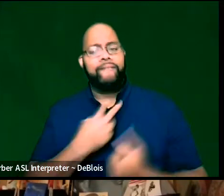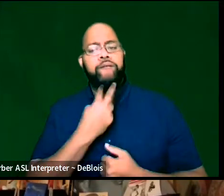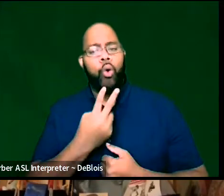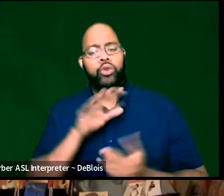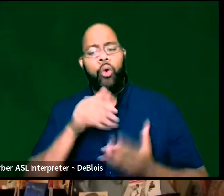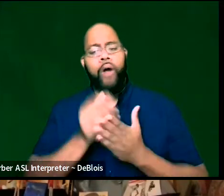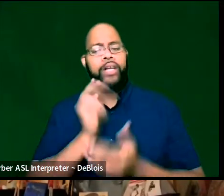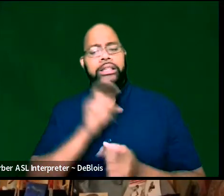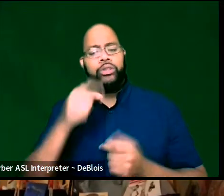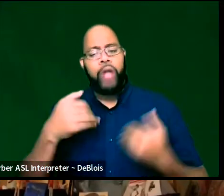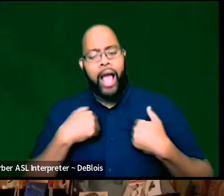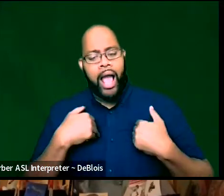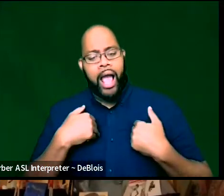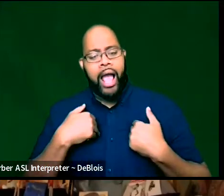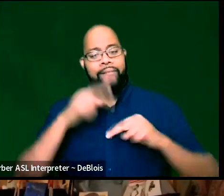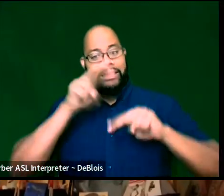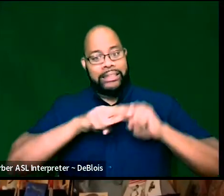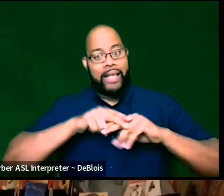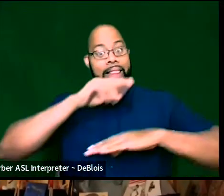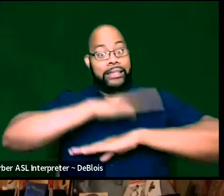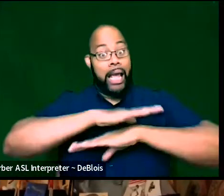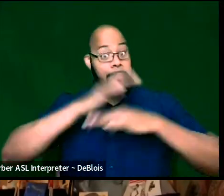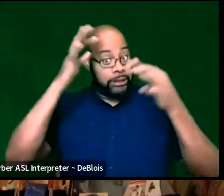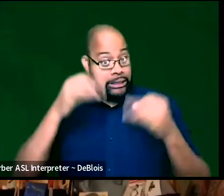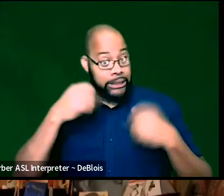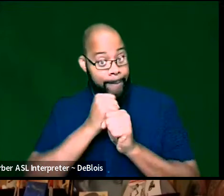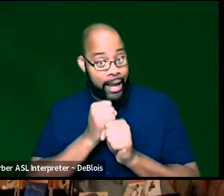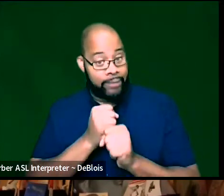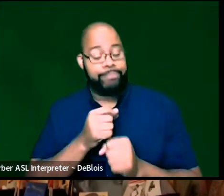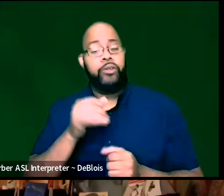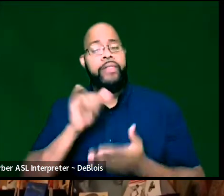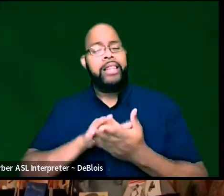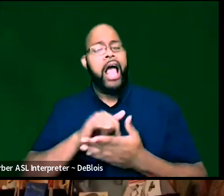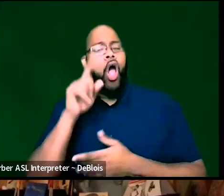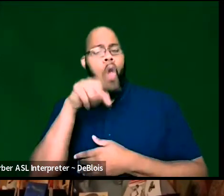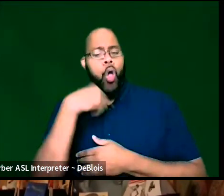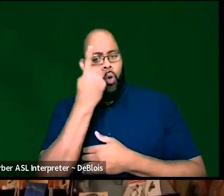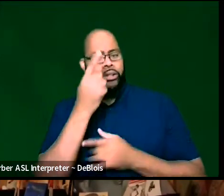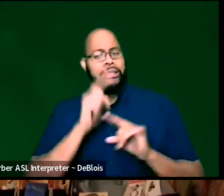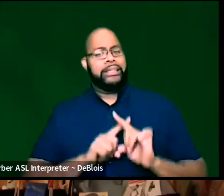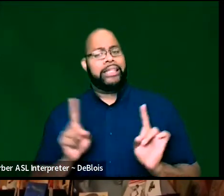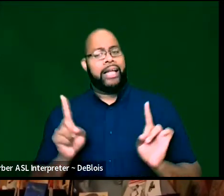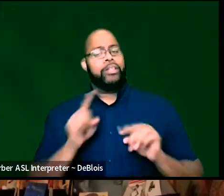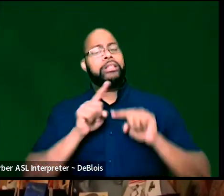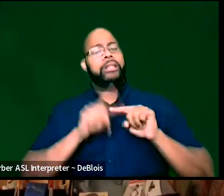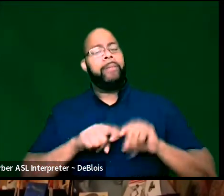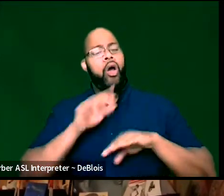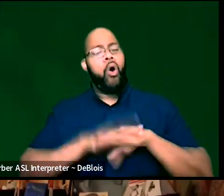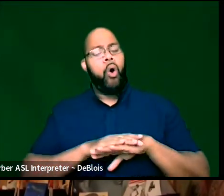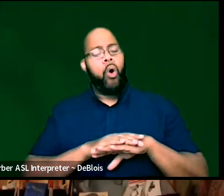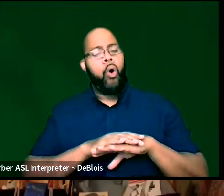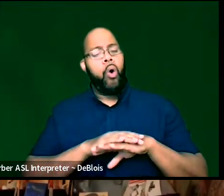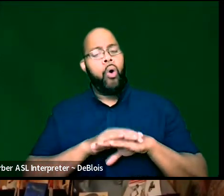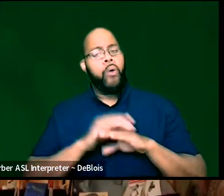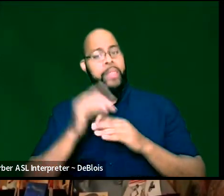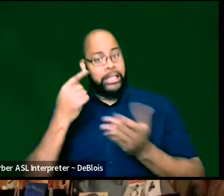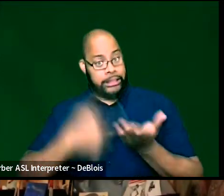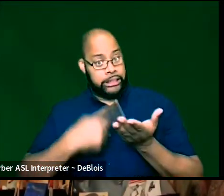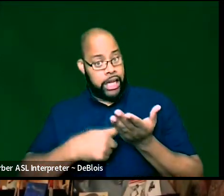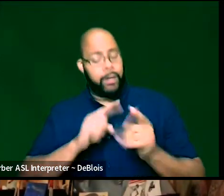all of us need to have a seat at the table. So of course that looks different depending on the conversation,